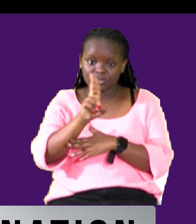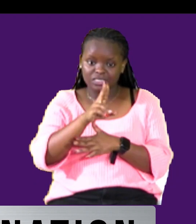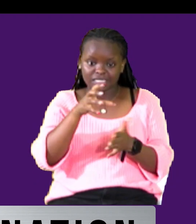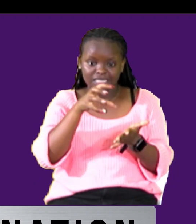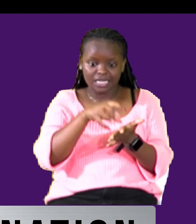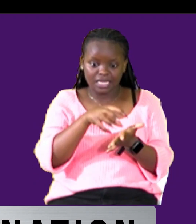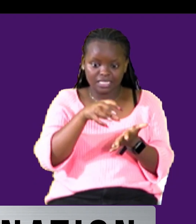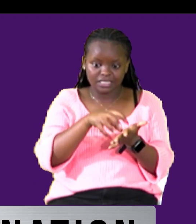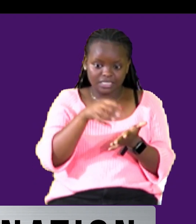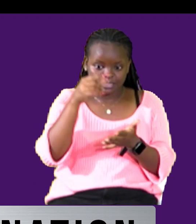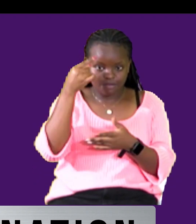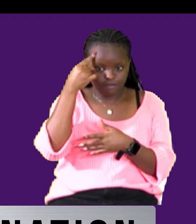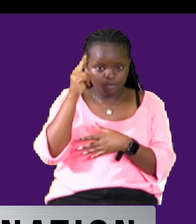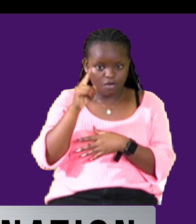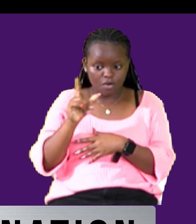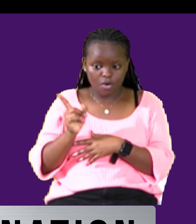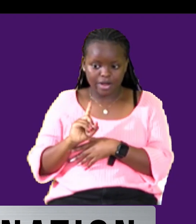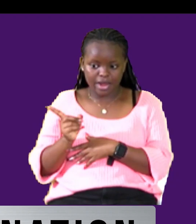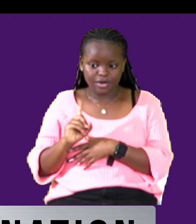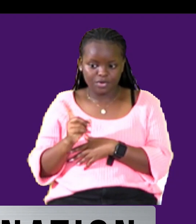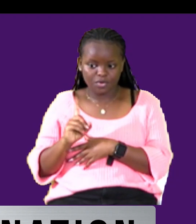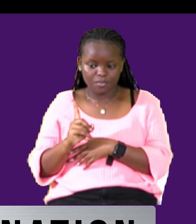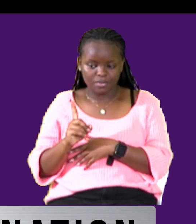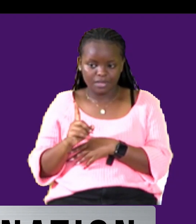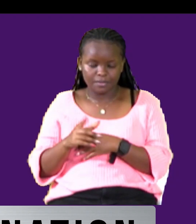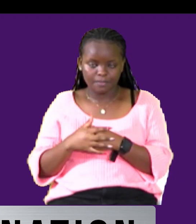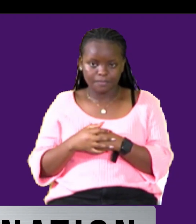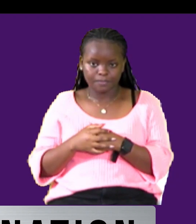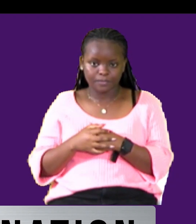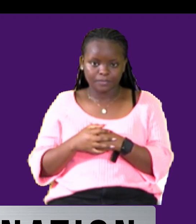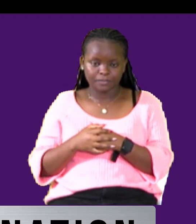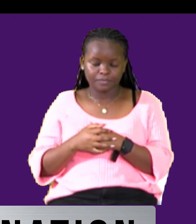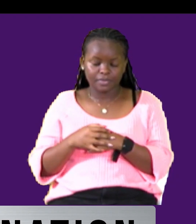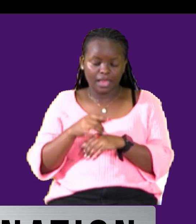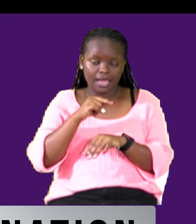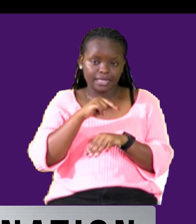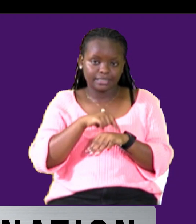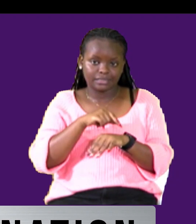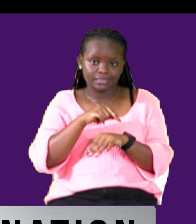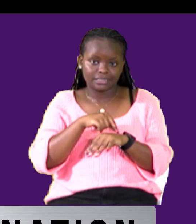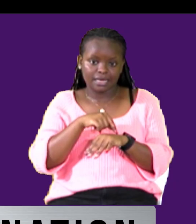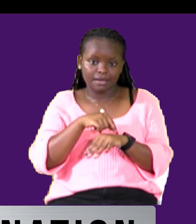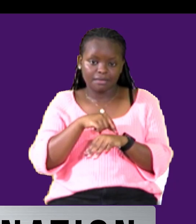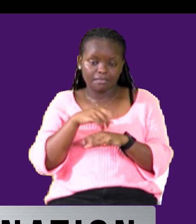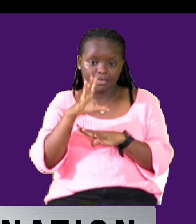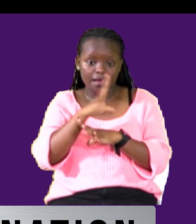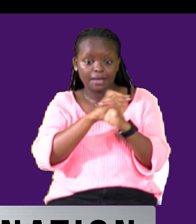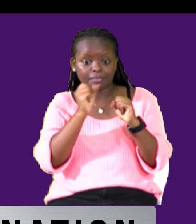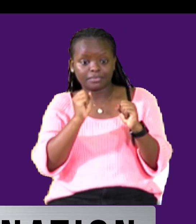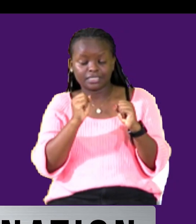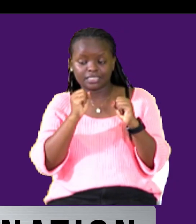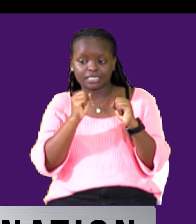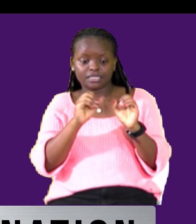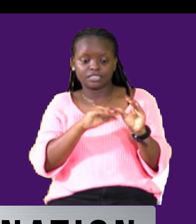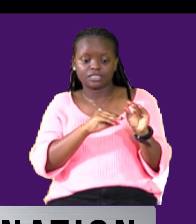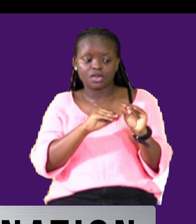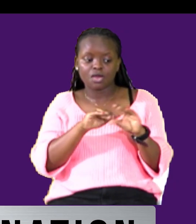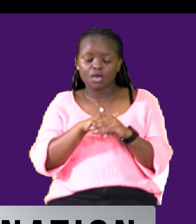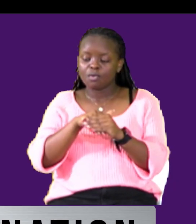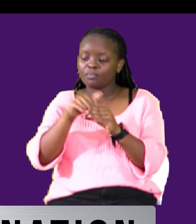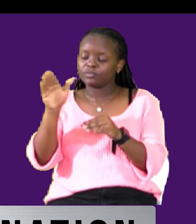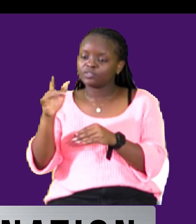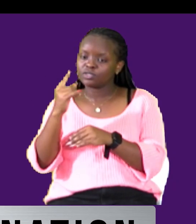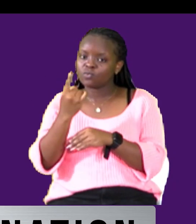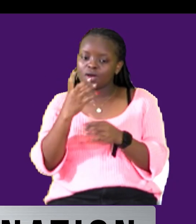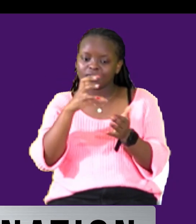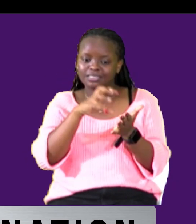for Nairobi, for that matter. Right. When a president moves out of one station